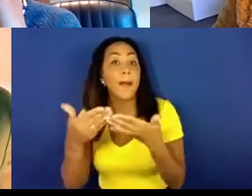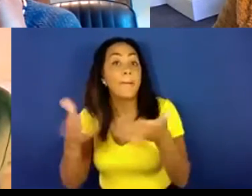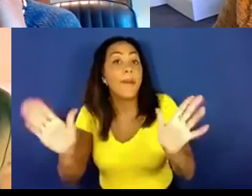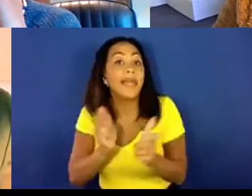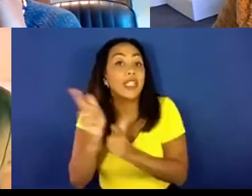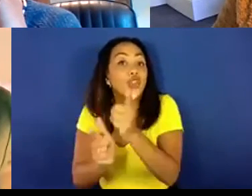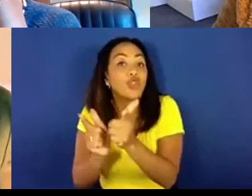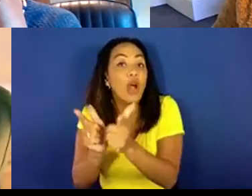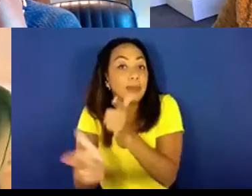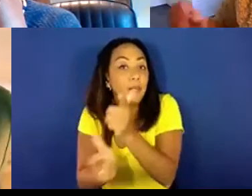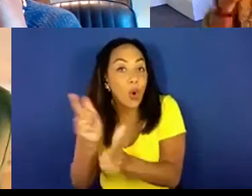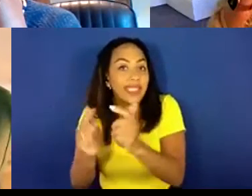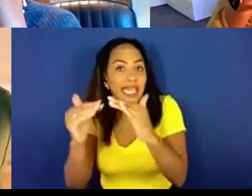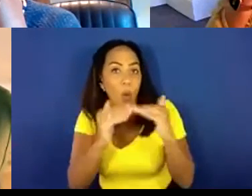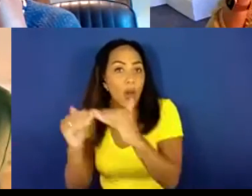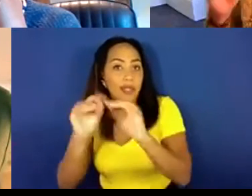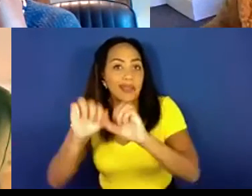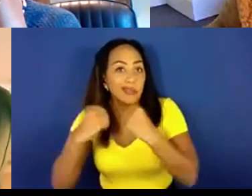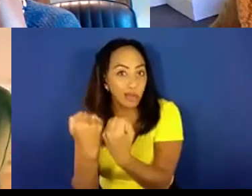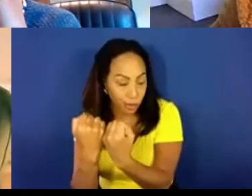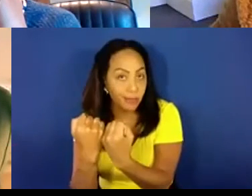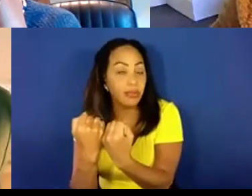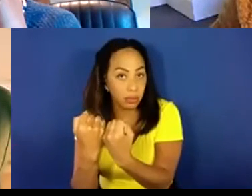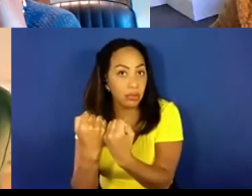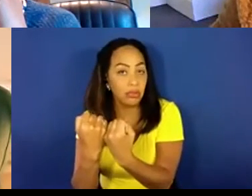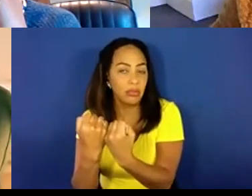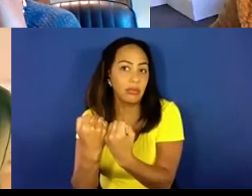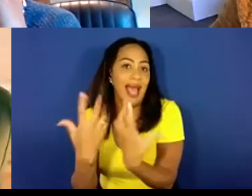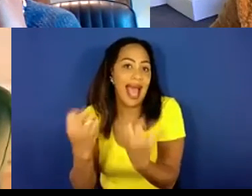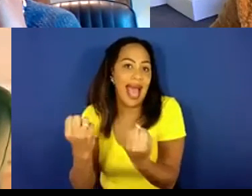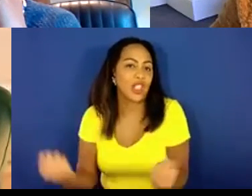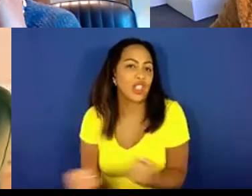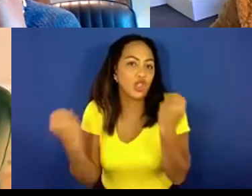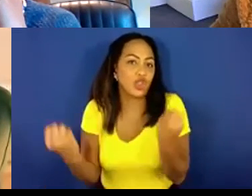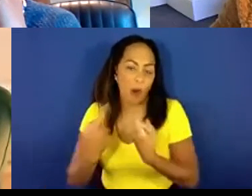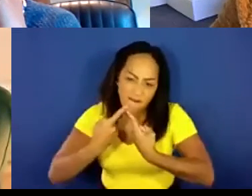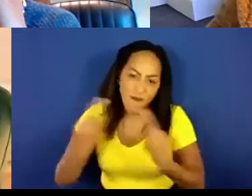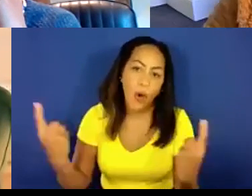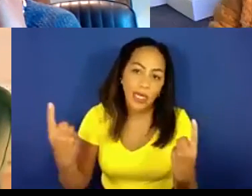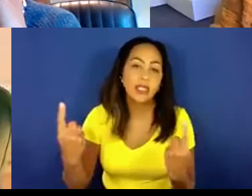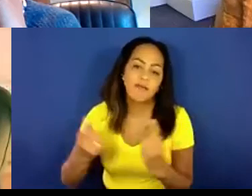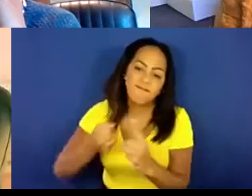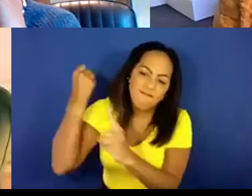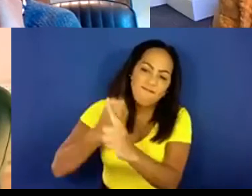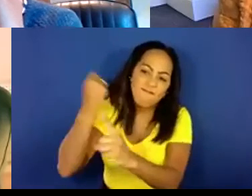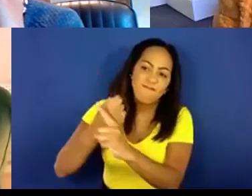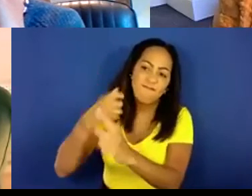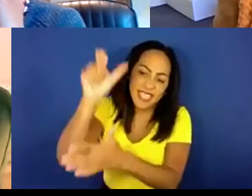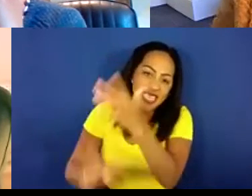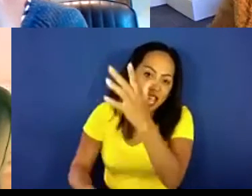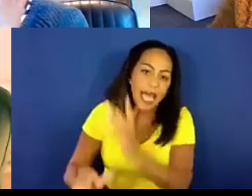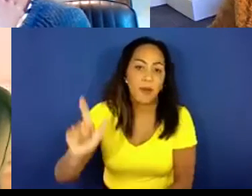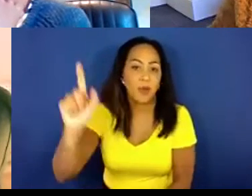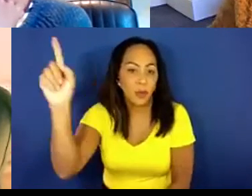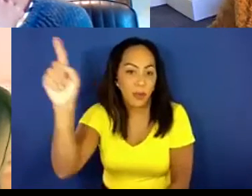Equalities Group, so having quite a strong voice in the conversation around disabled people's experiences of using taxis